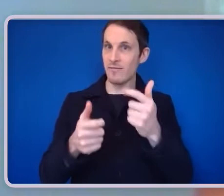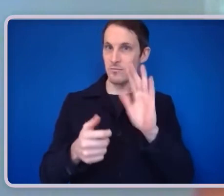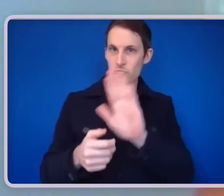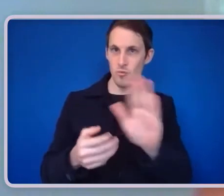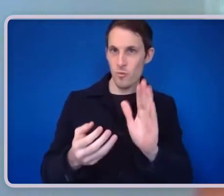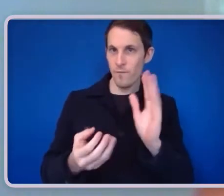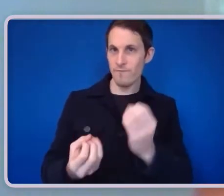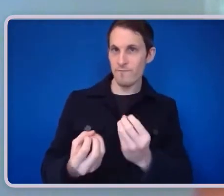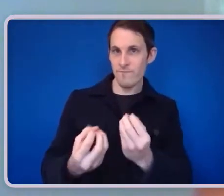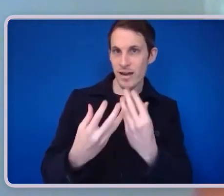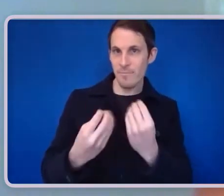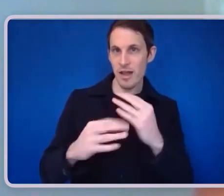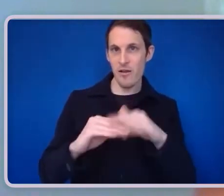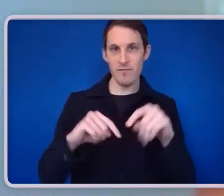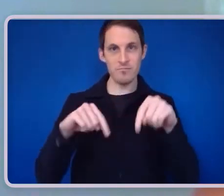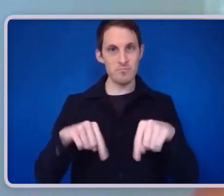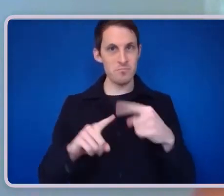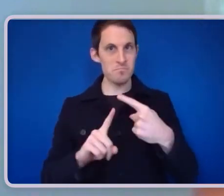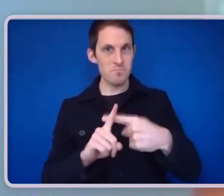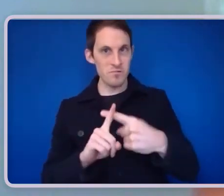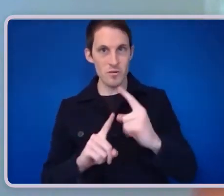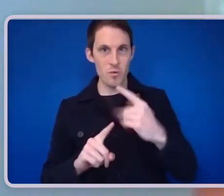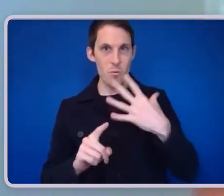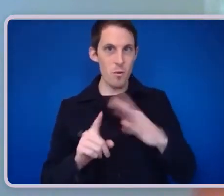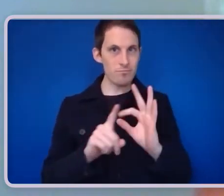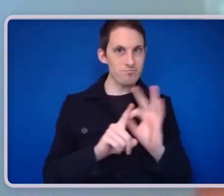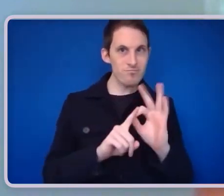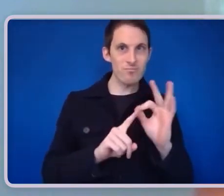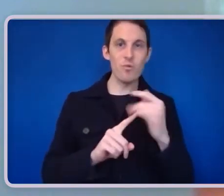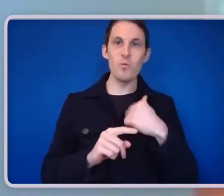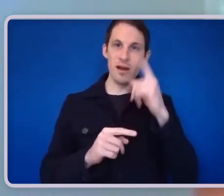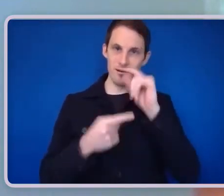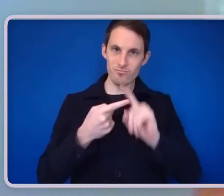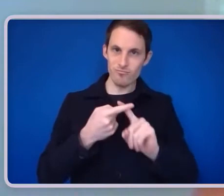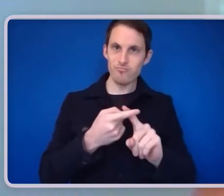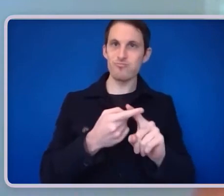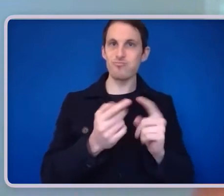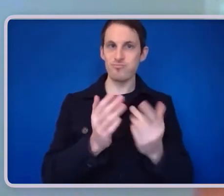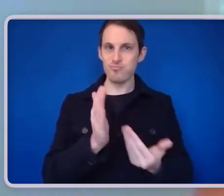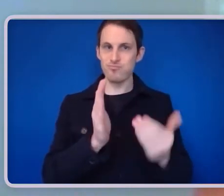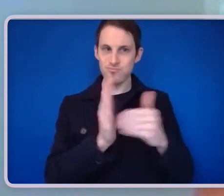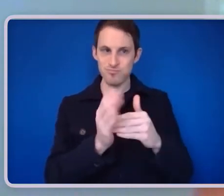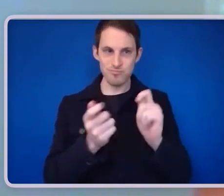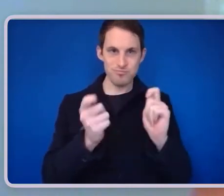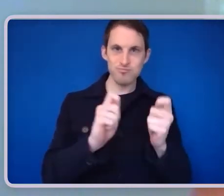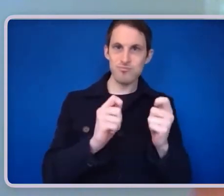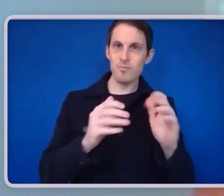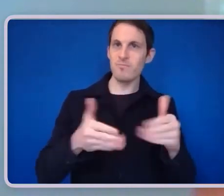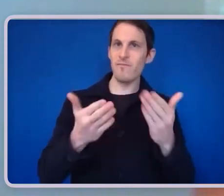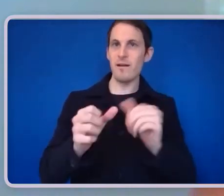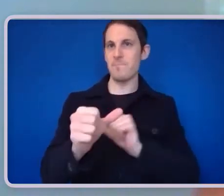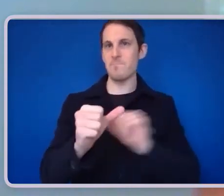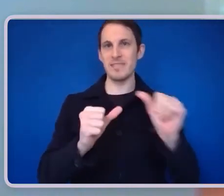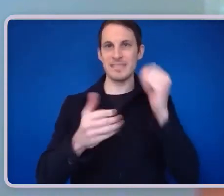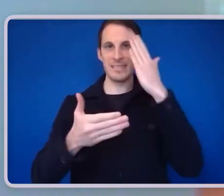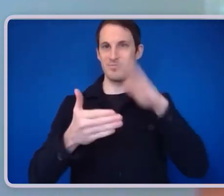dislike about this format so we can seek to continually improve and provide the best experience that we can. So please let